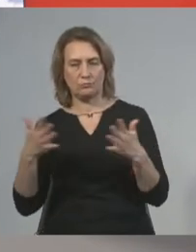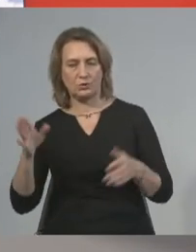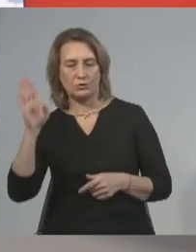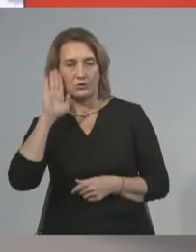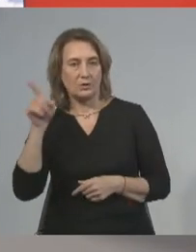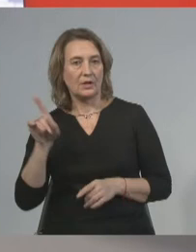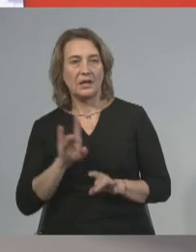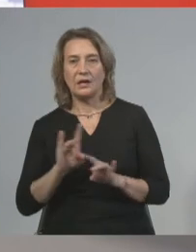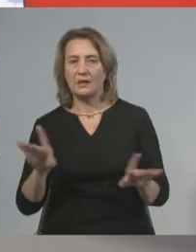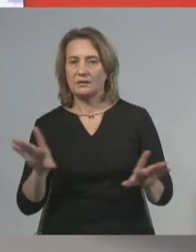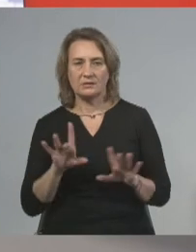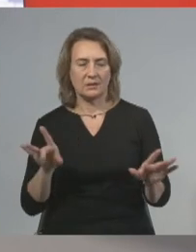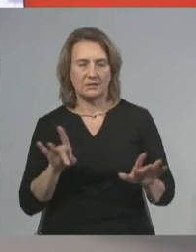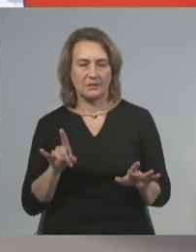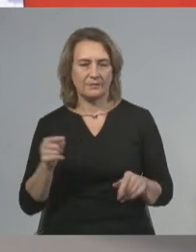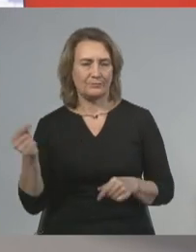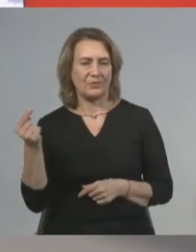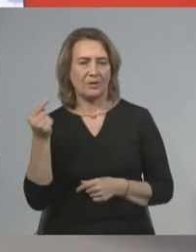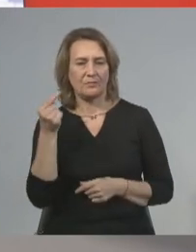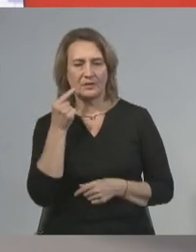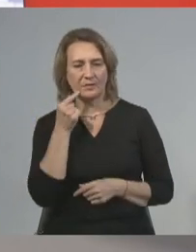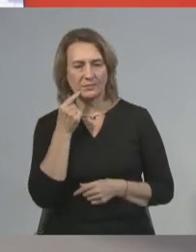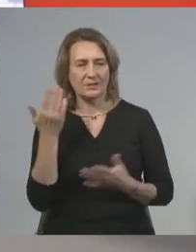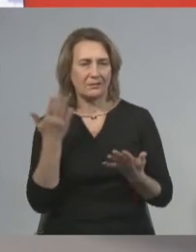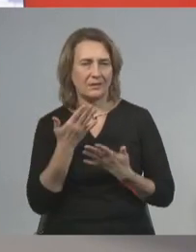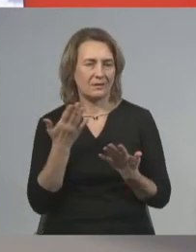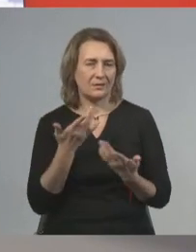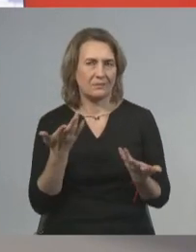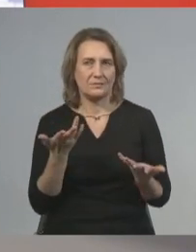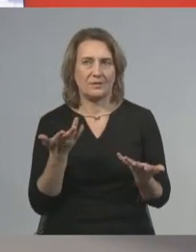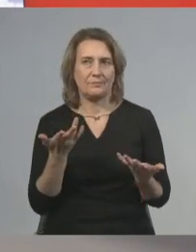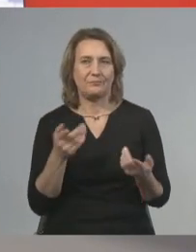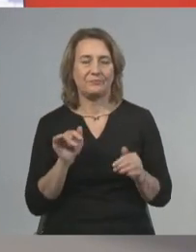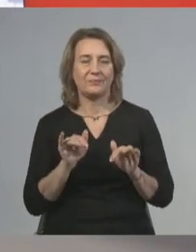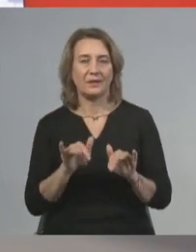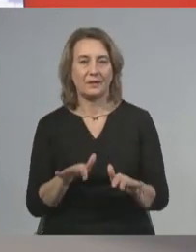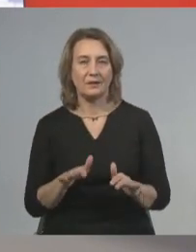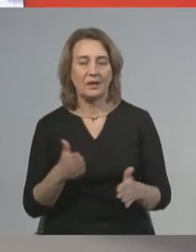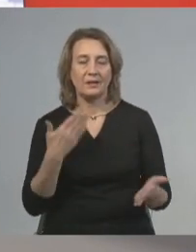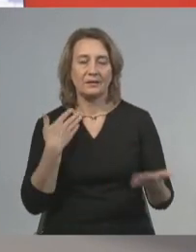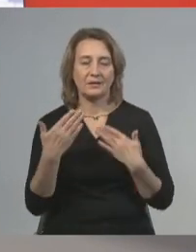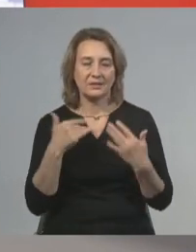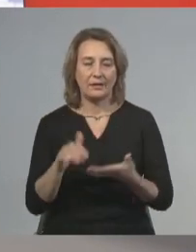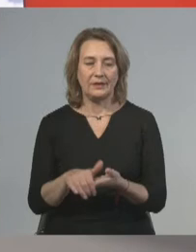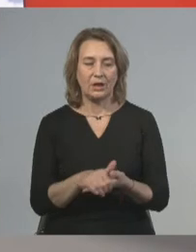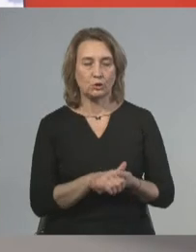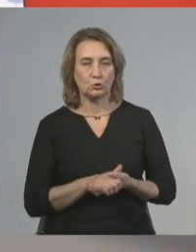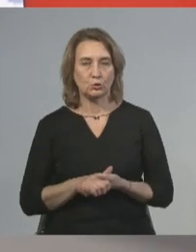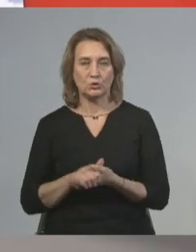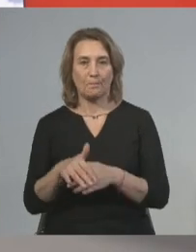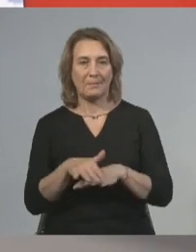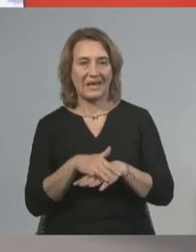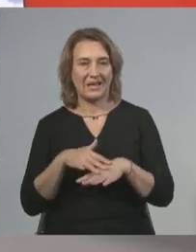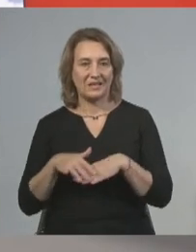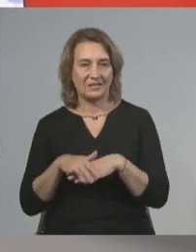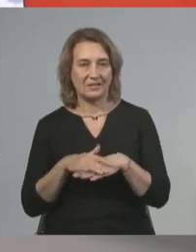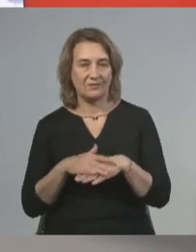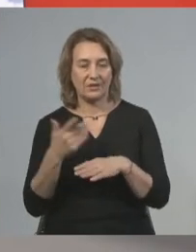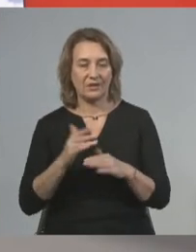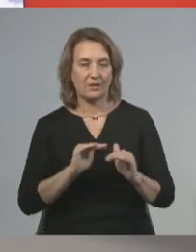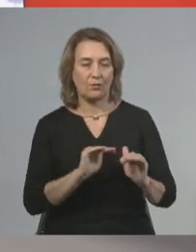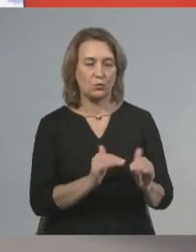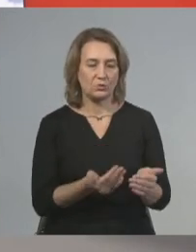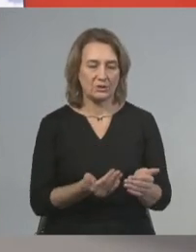this uh largely male dominated sectors we are exposing discrimination gender based stereotypes